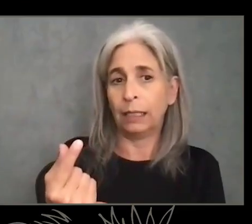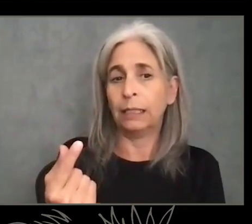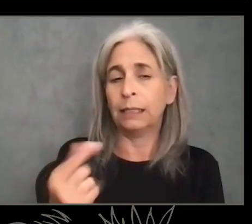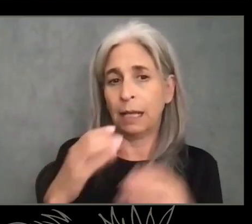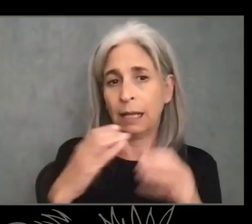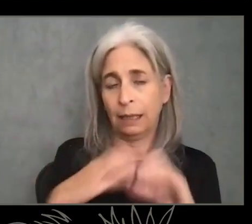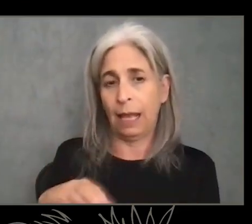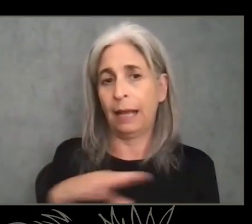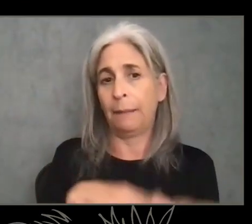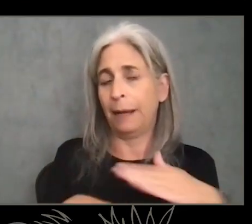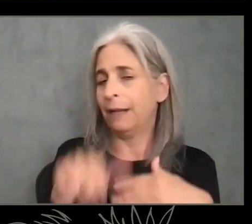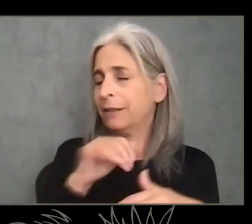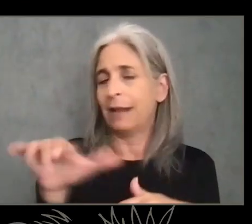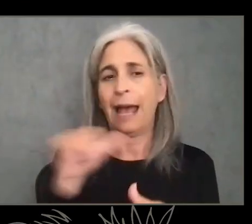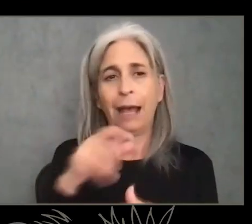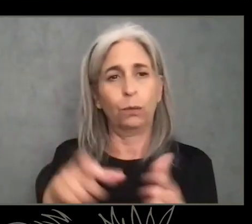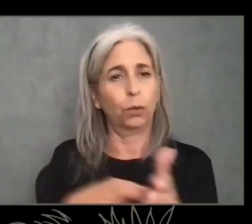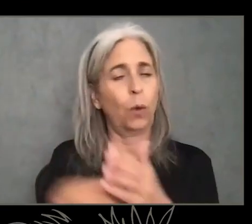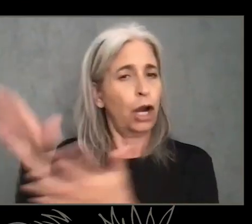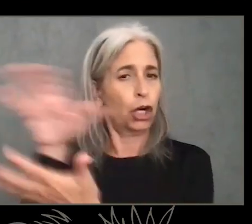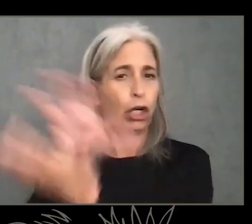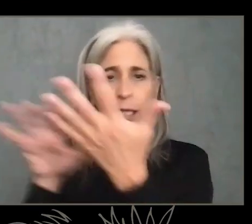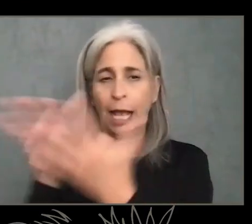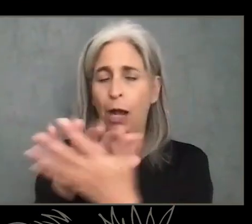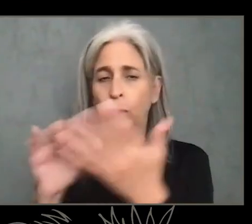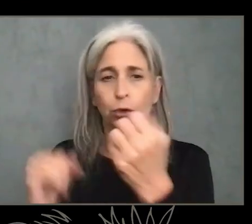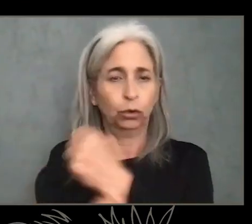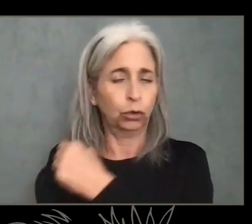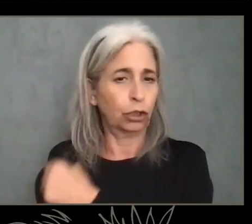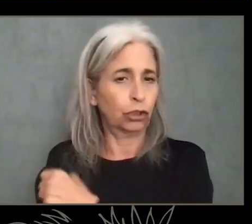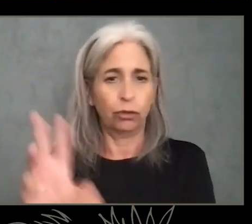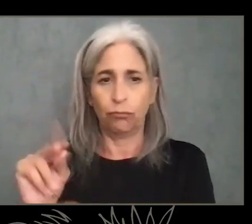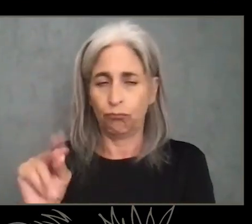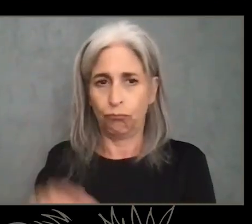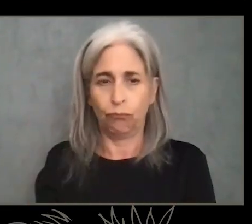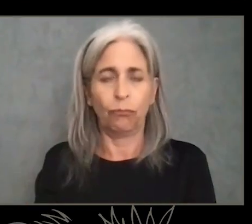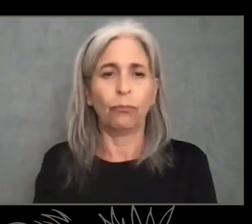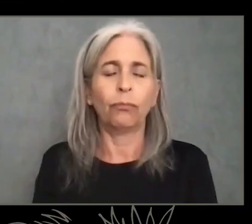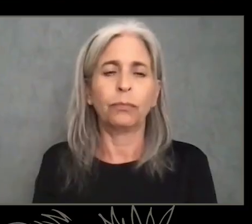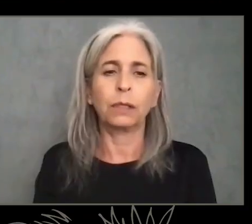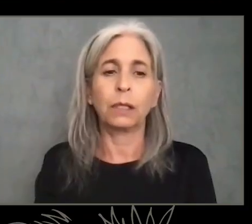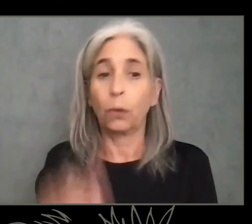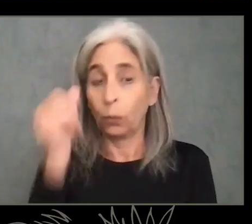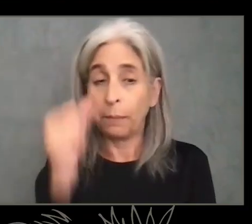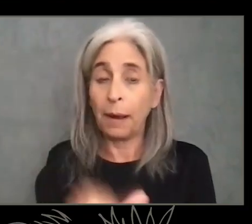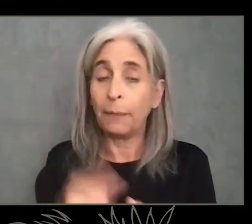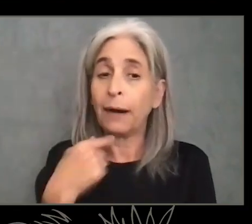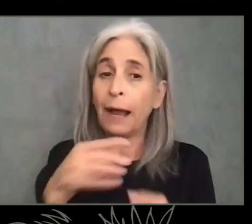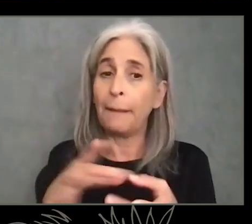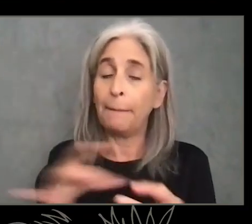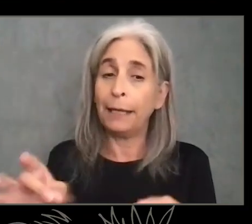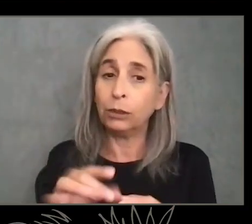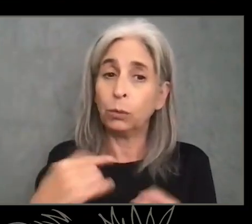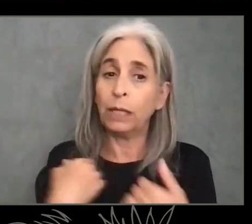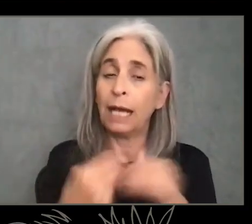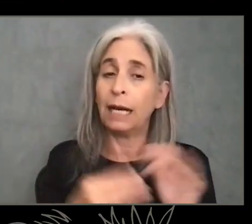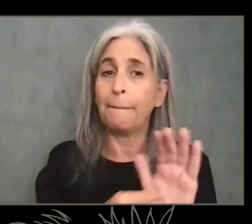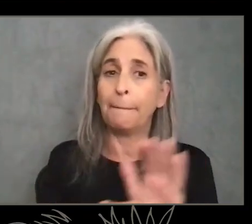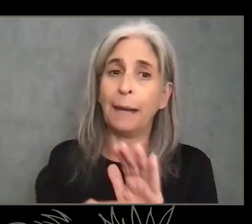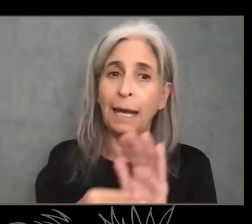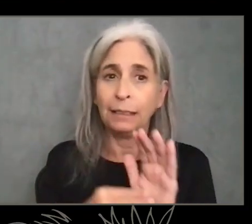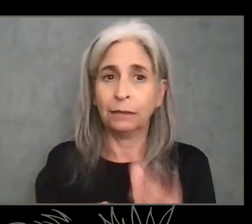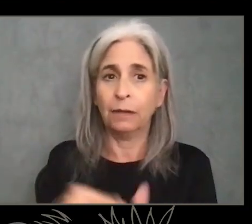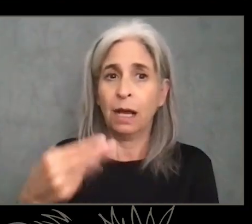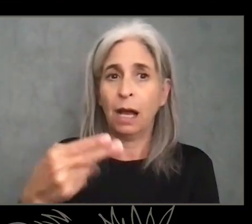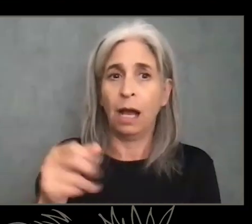client-based. You're not using any cloud infrastructure for this. But remember I mentioned models hallucinate,